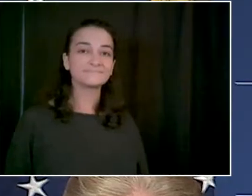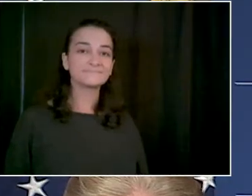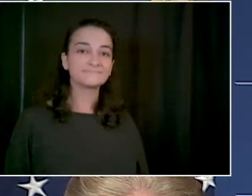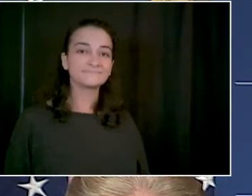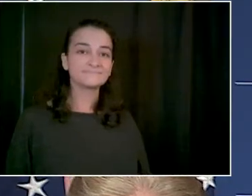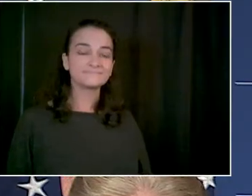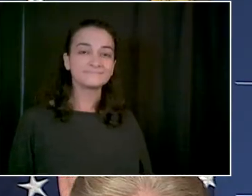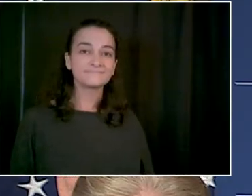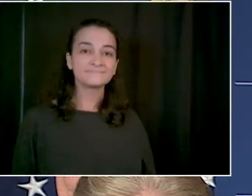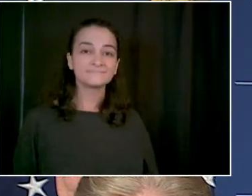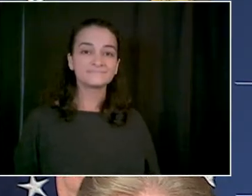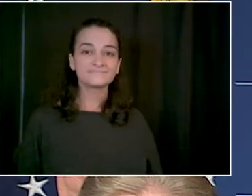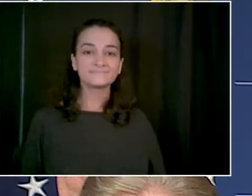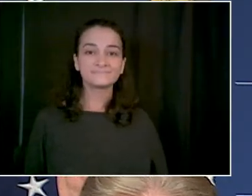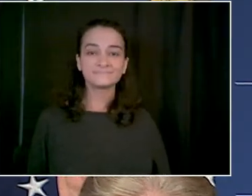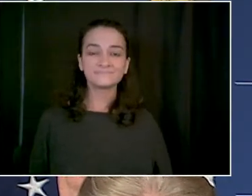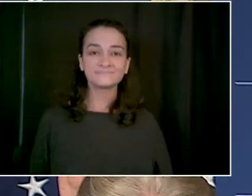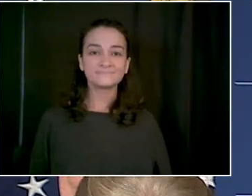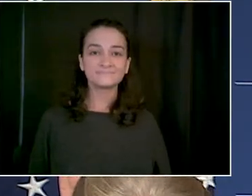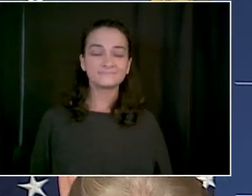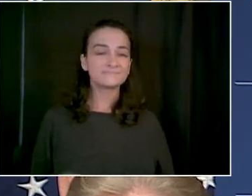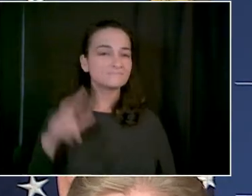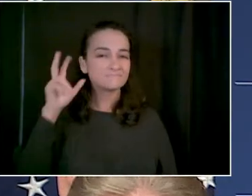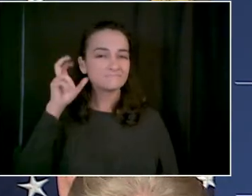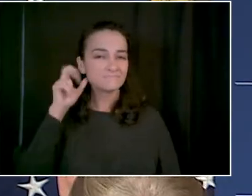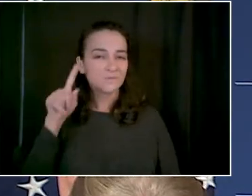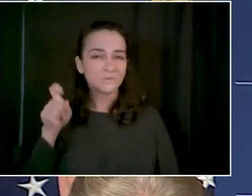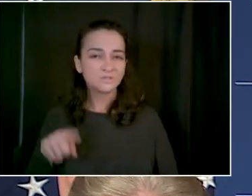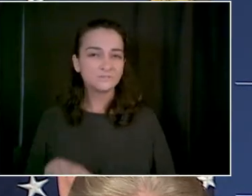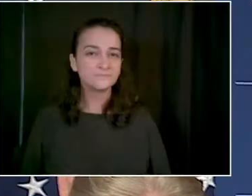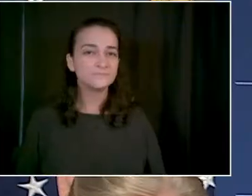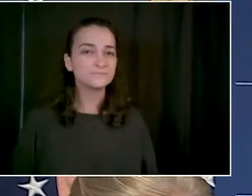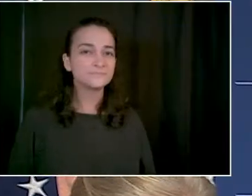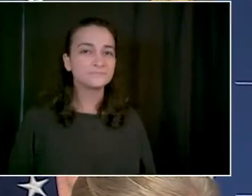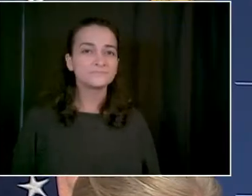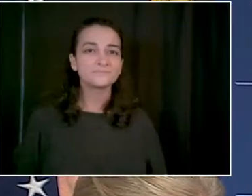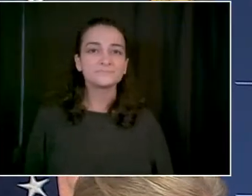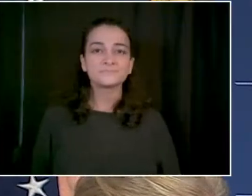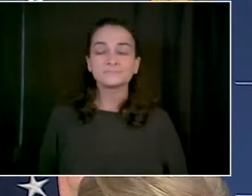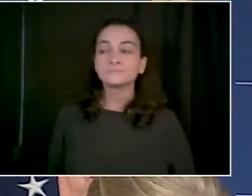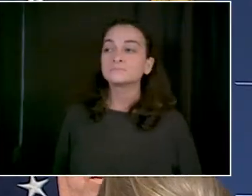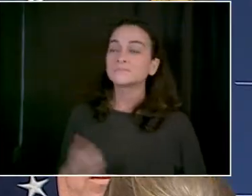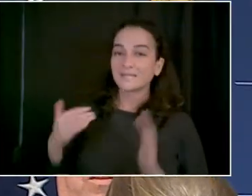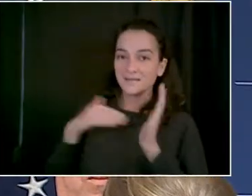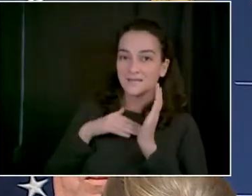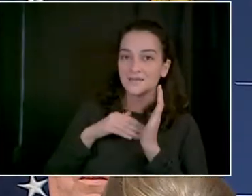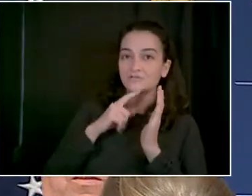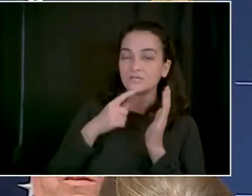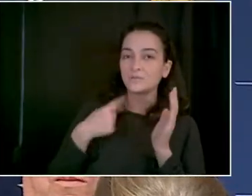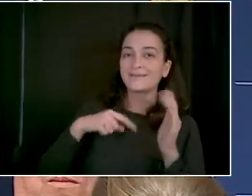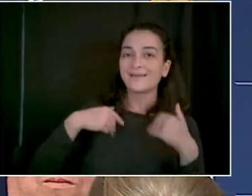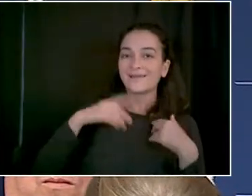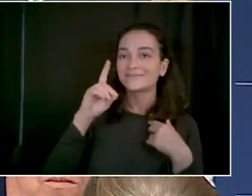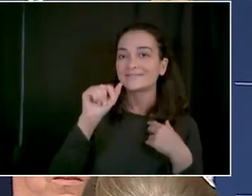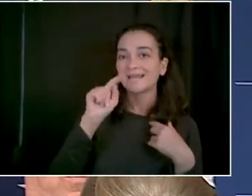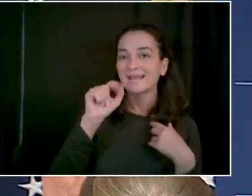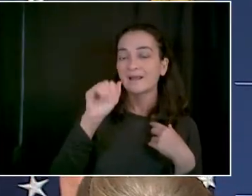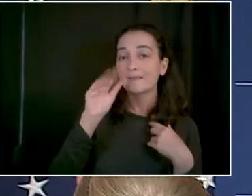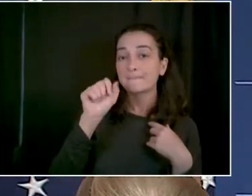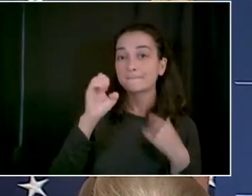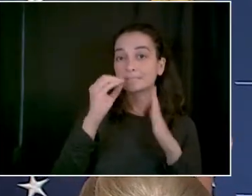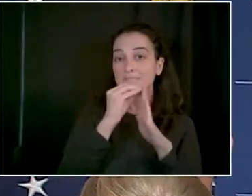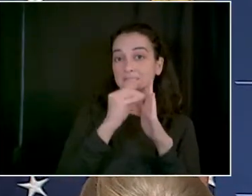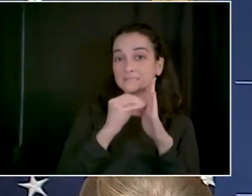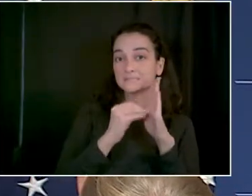Gang databases prevent retaliatory shootings and retaliatory actions. Many of the shootings we see in our city